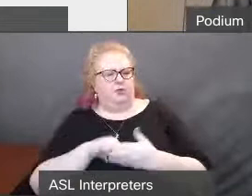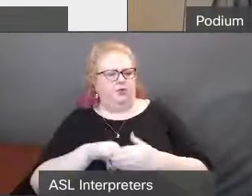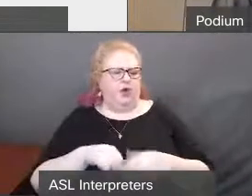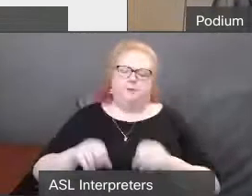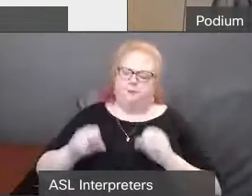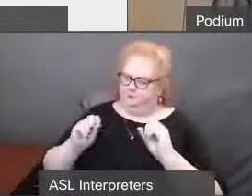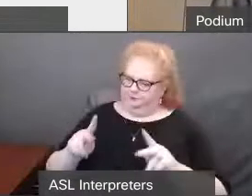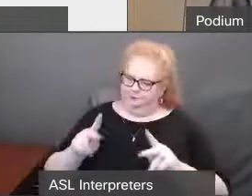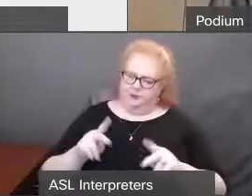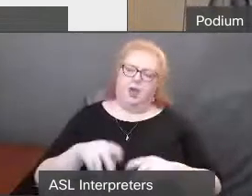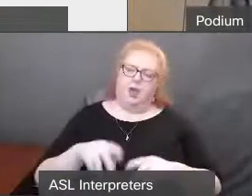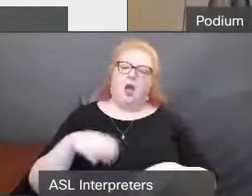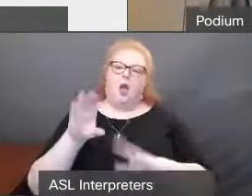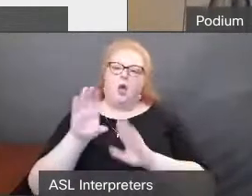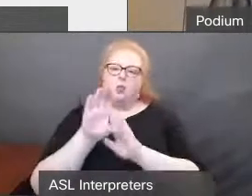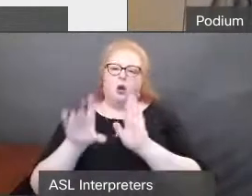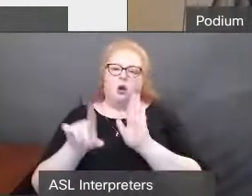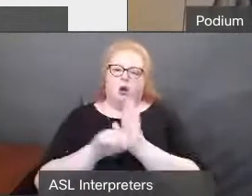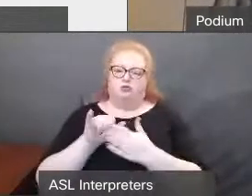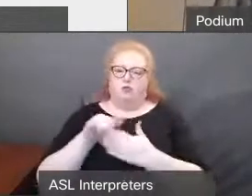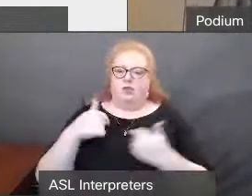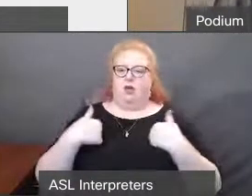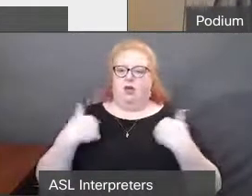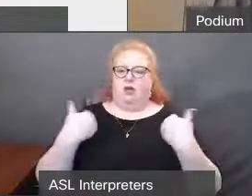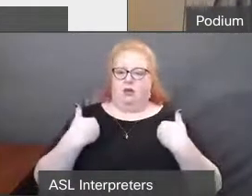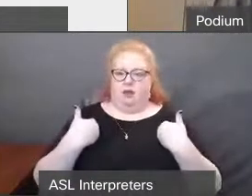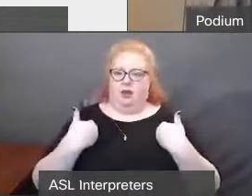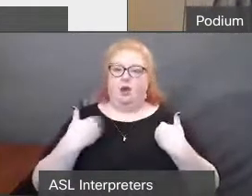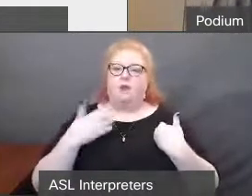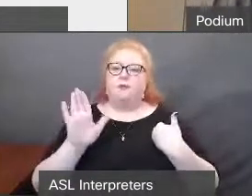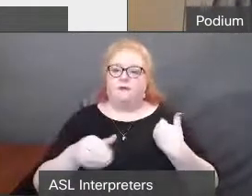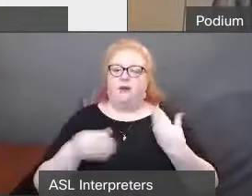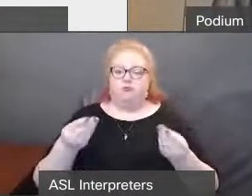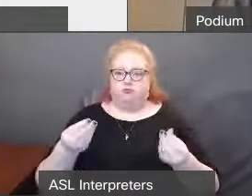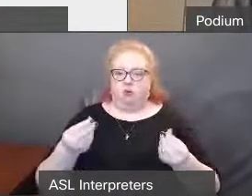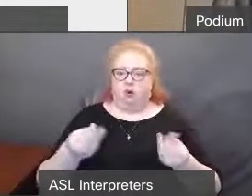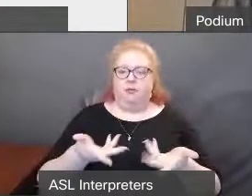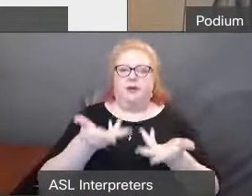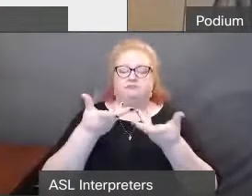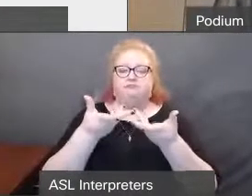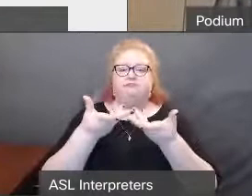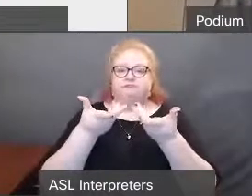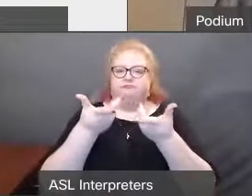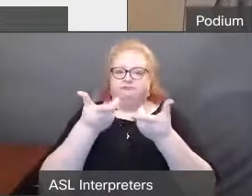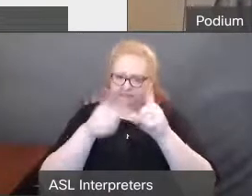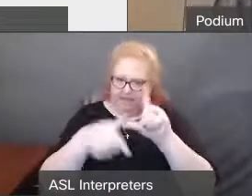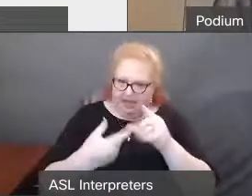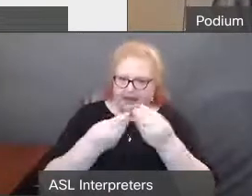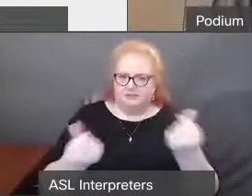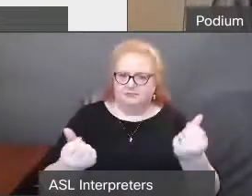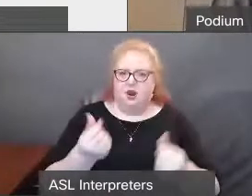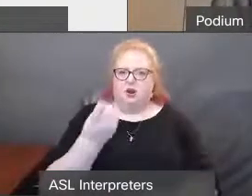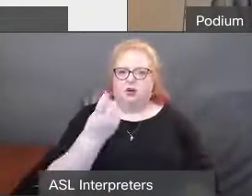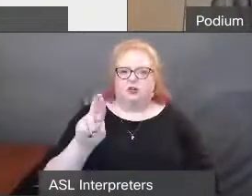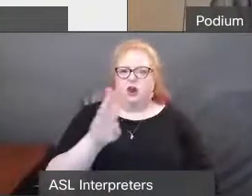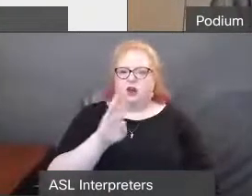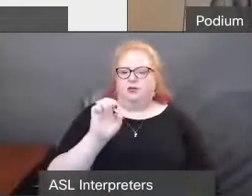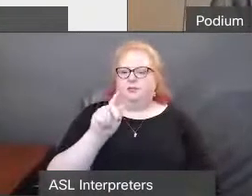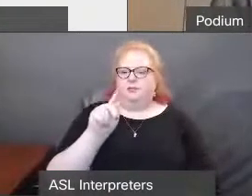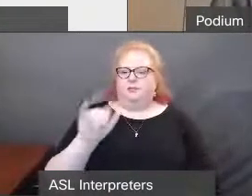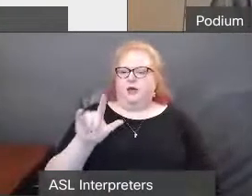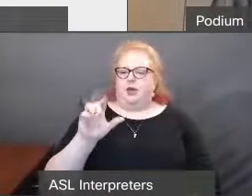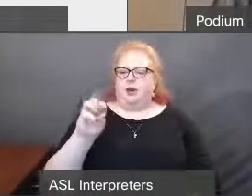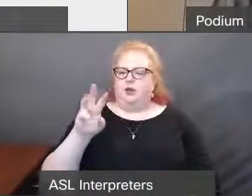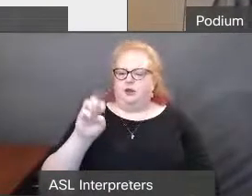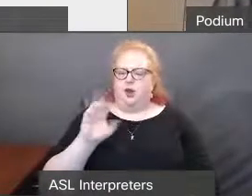The contract that I had on that property expired, and it was Dr. Betty Lowe, and her heirs wanted to move quickly